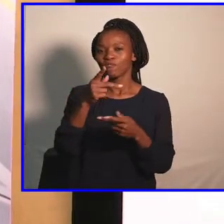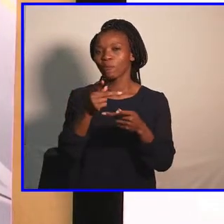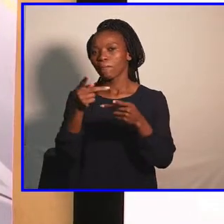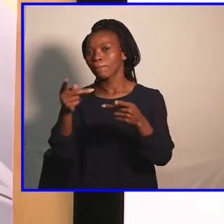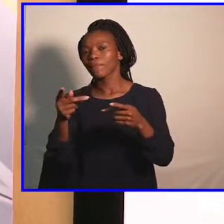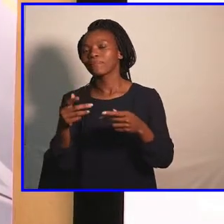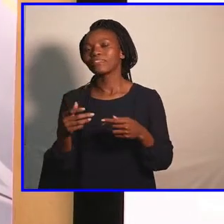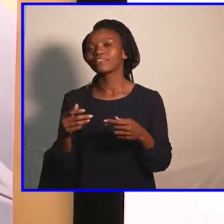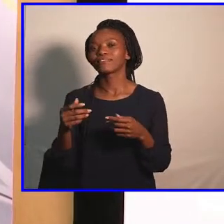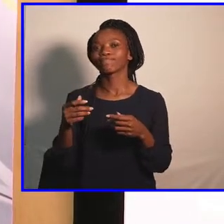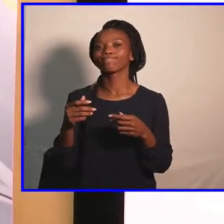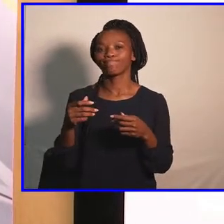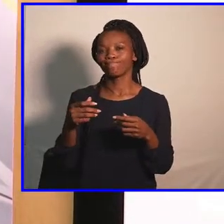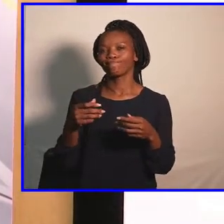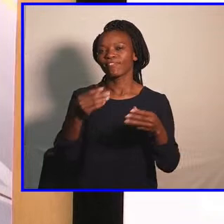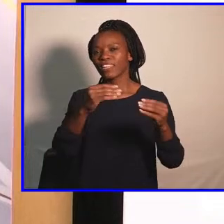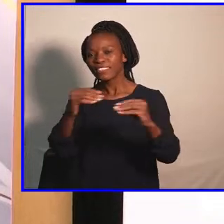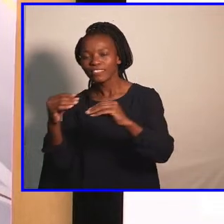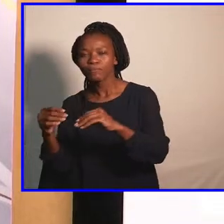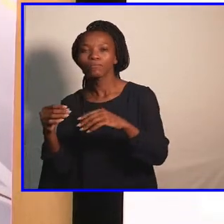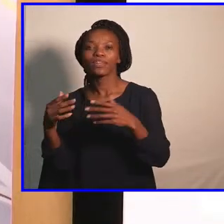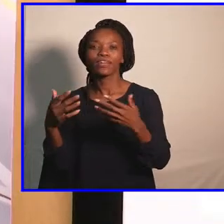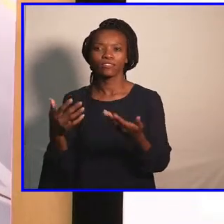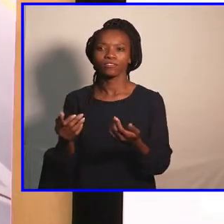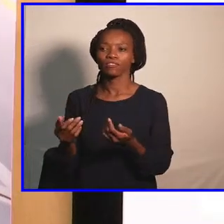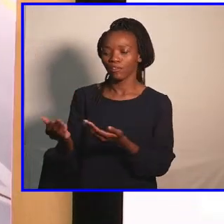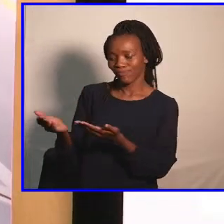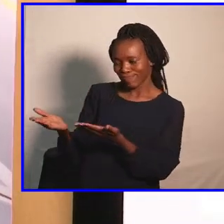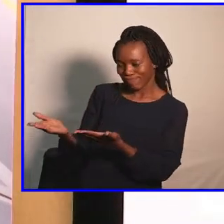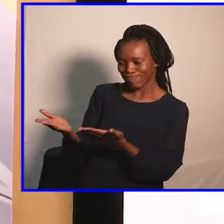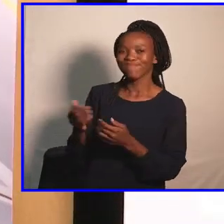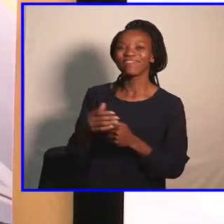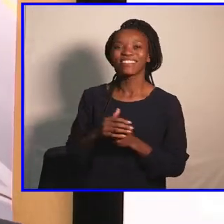Minister PG, as you were being referred to here,